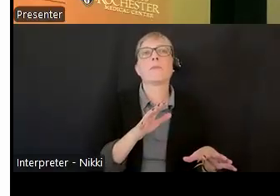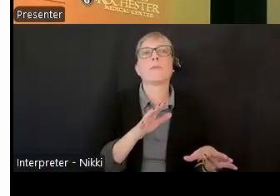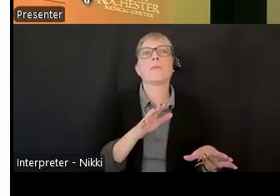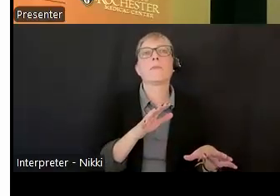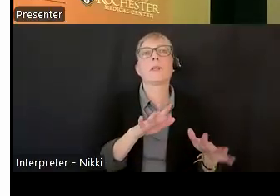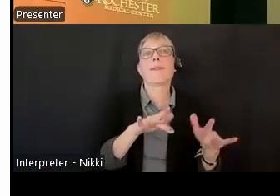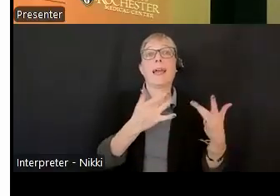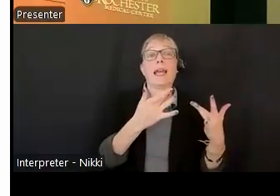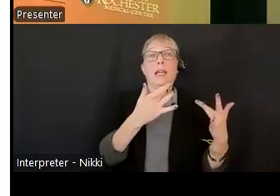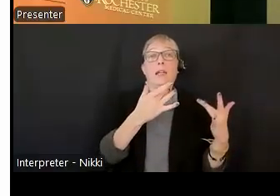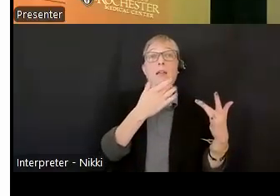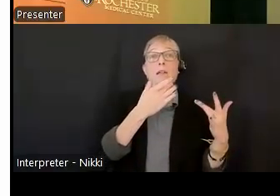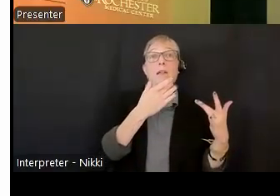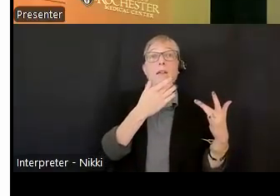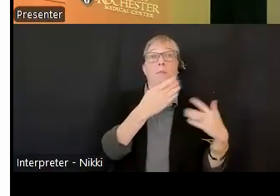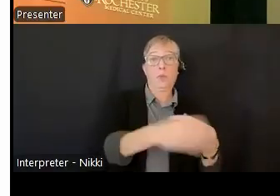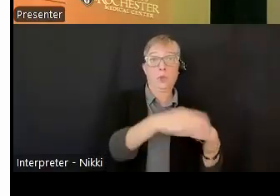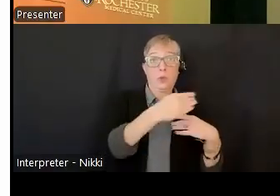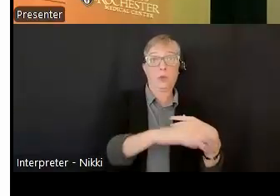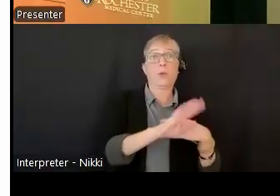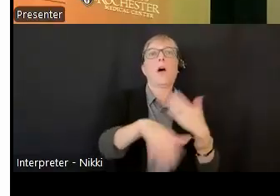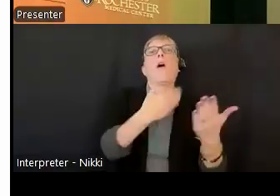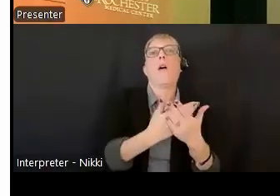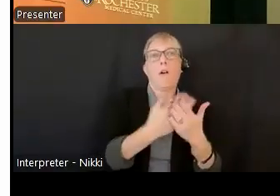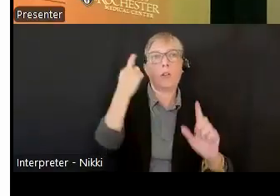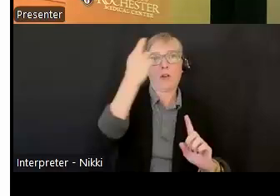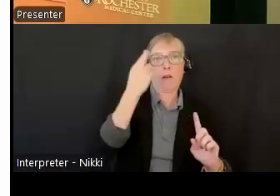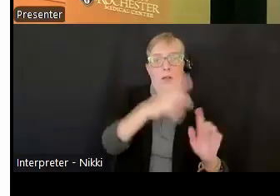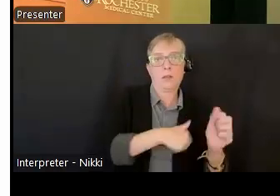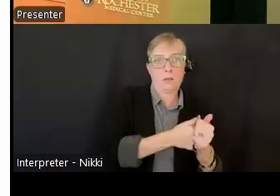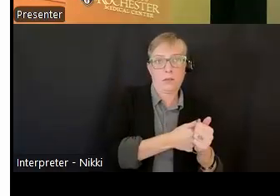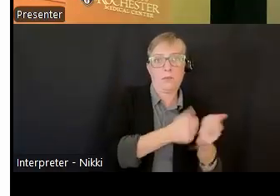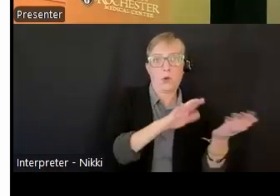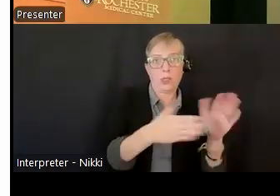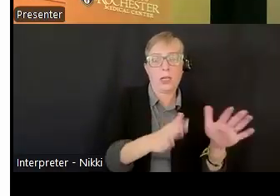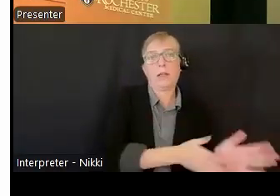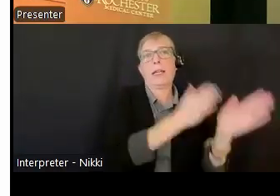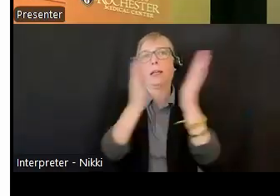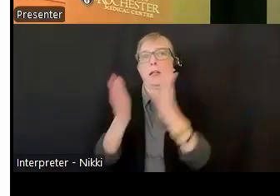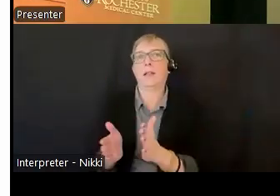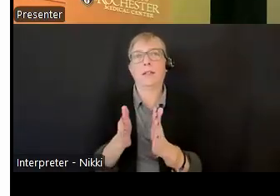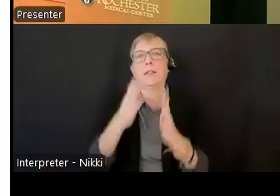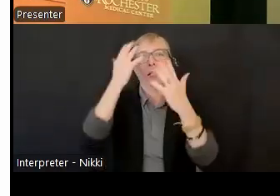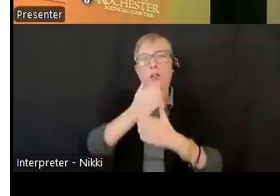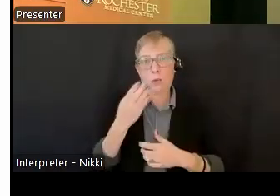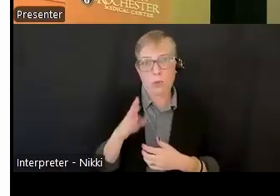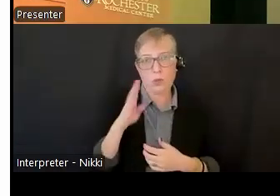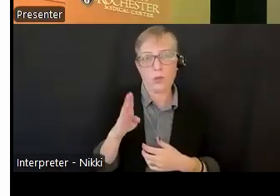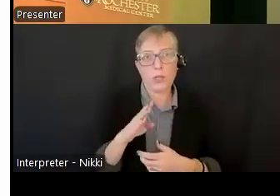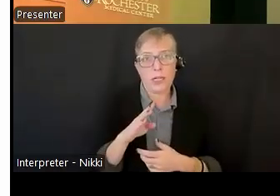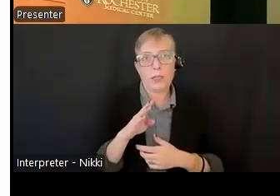overdose mortality. For patients who are discharged from a methadone clinic, Their